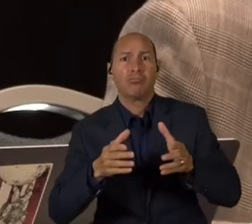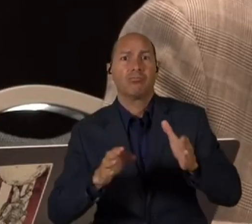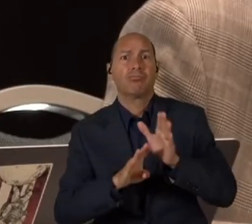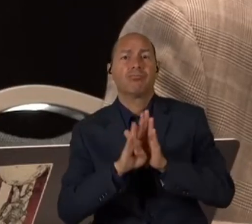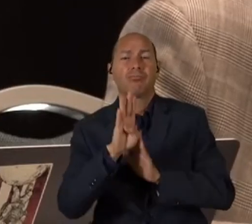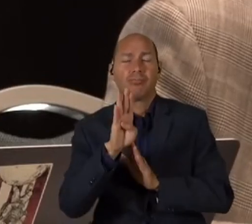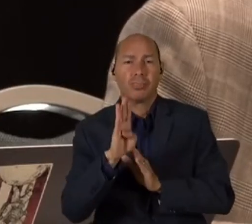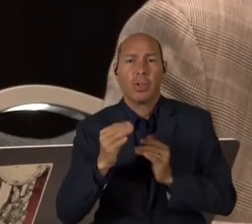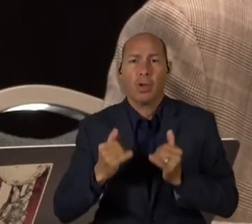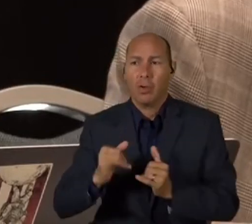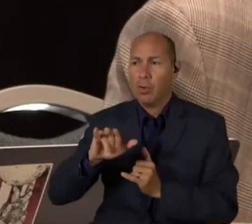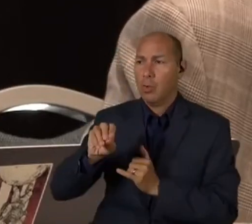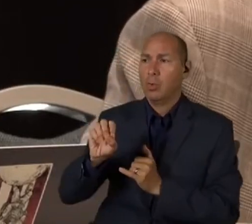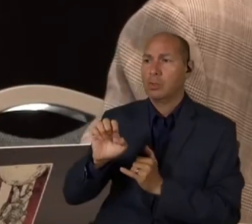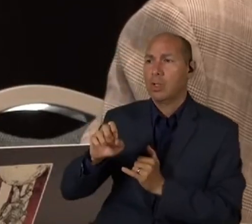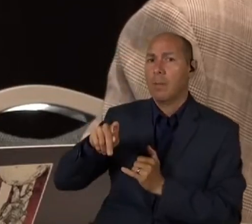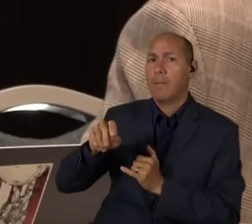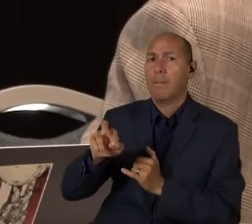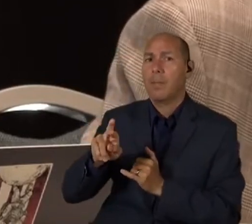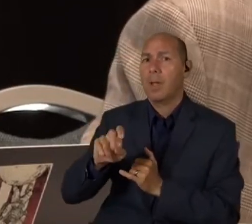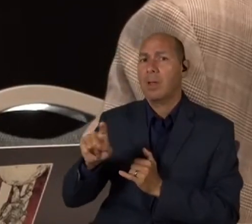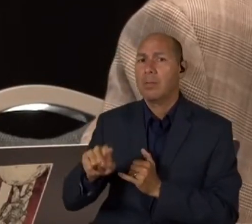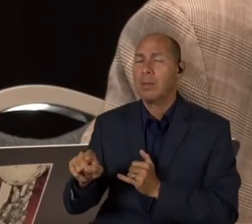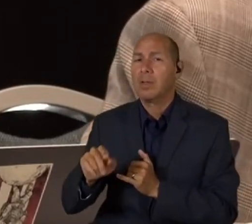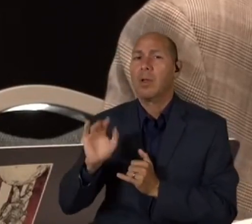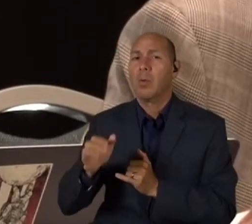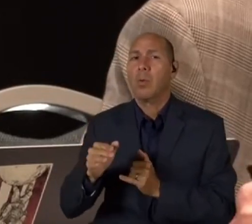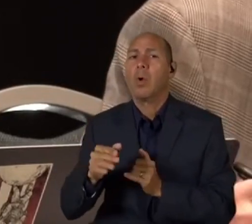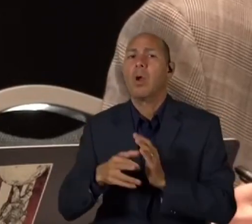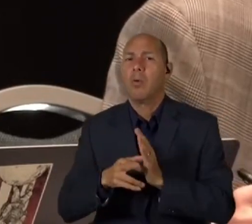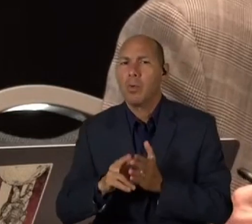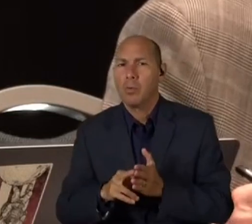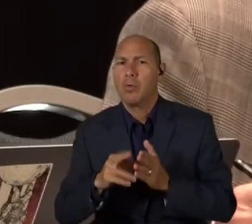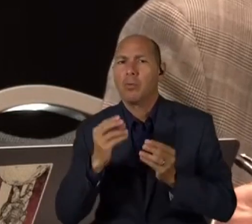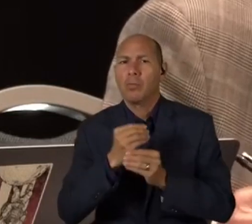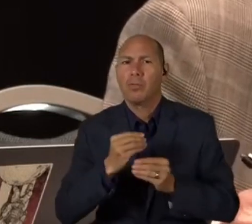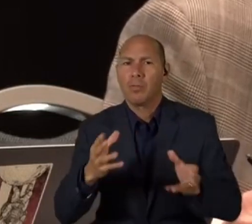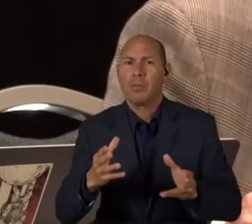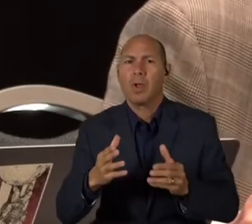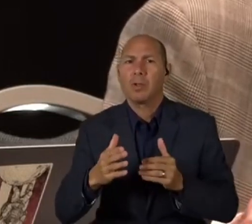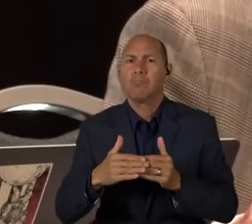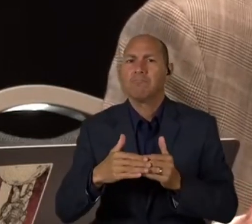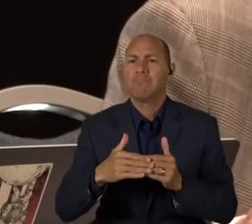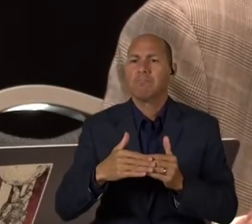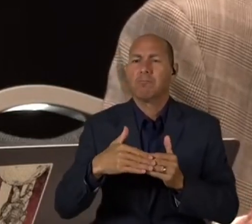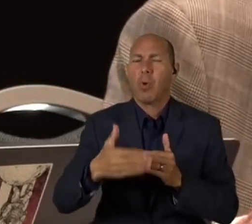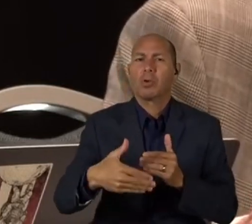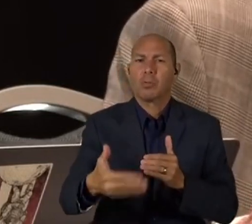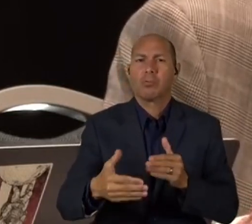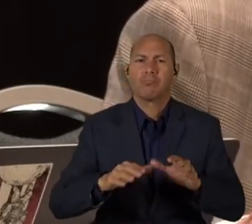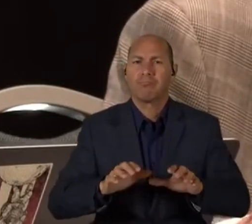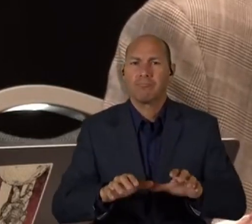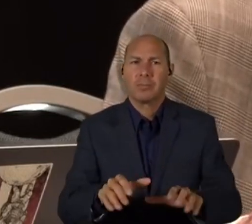Perez Riera will provide the board with an overview of the Oversight Board's next steps.